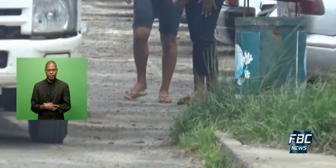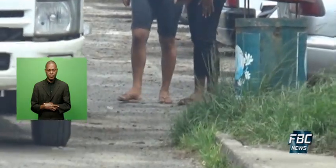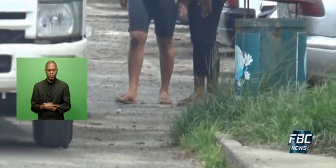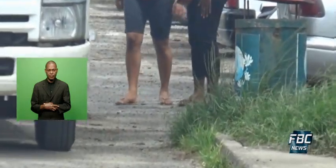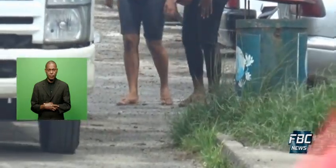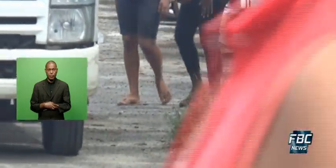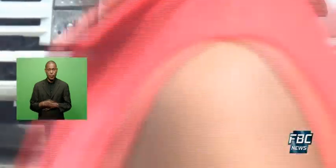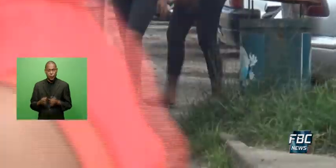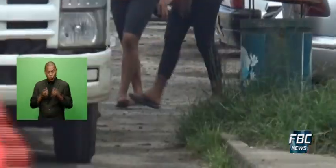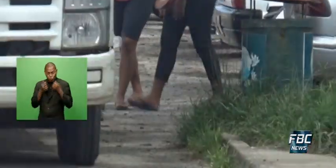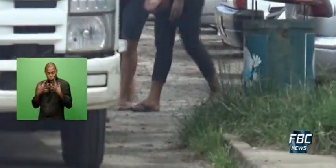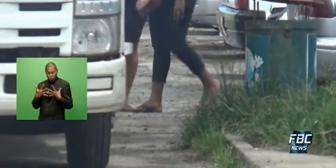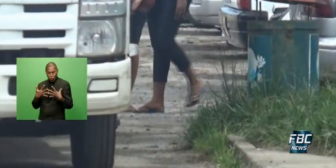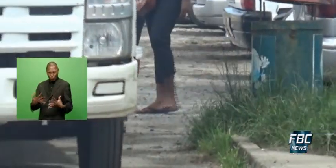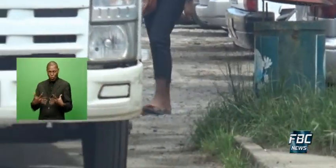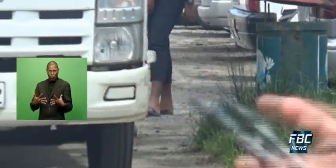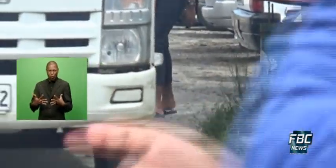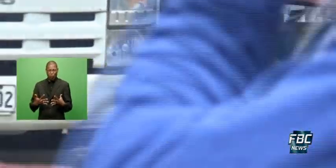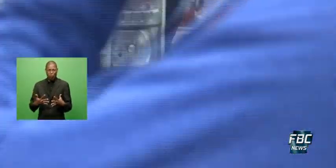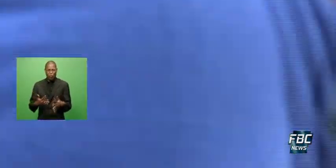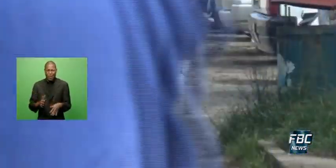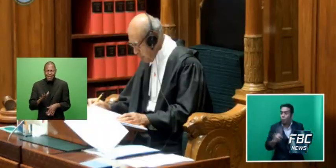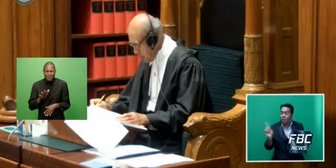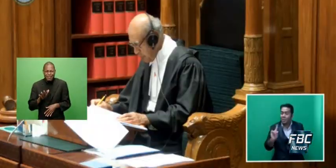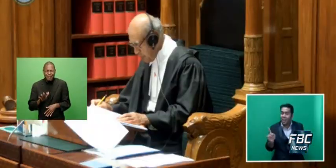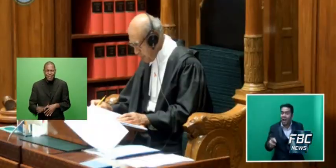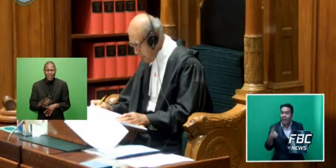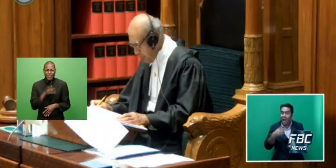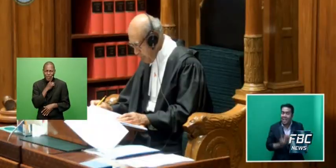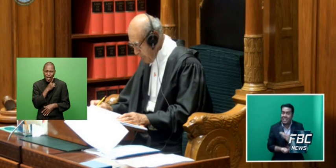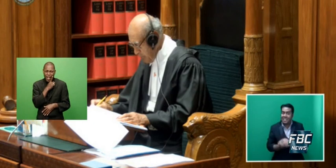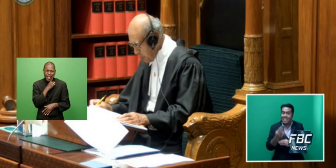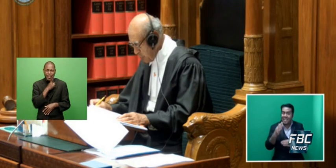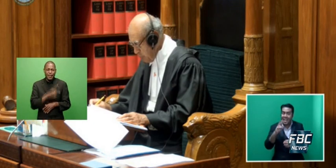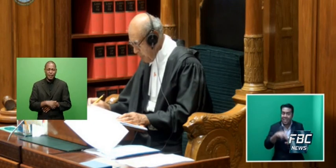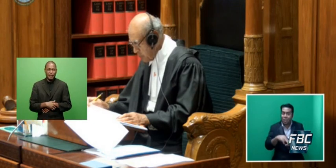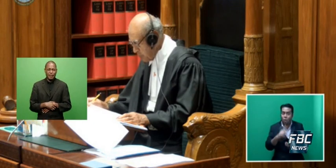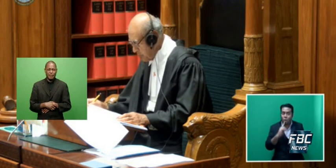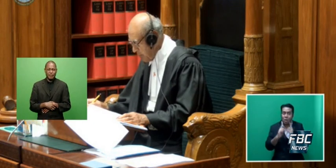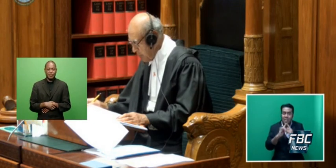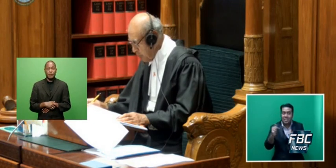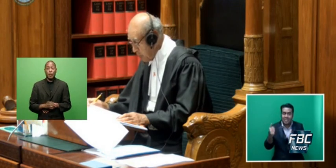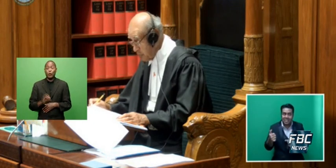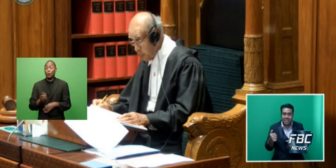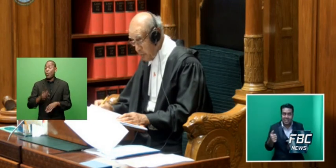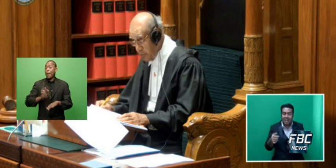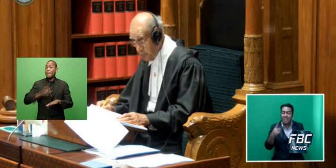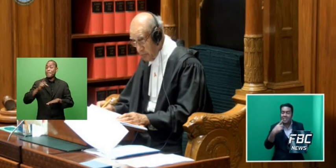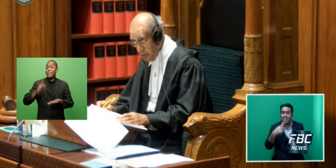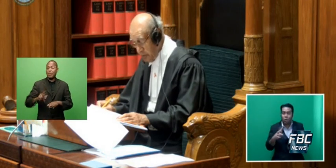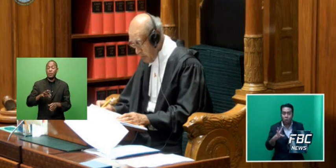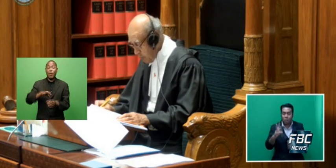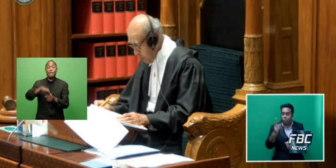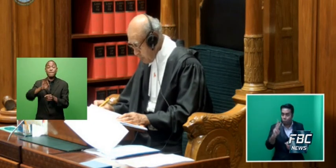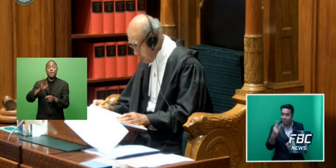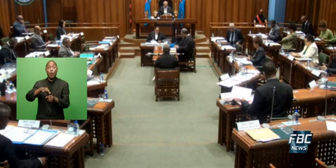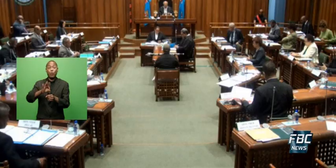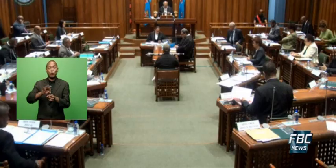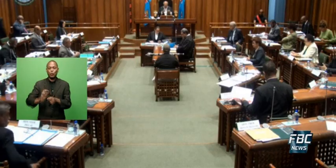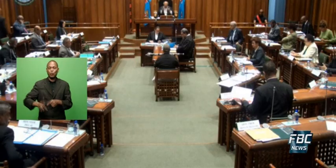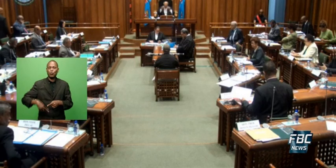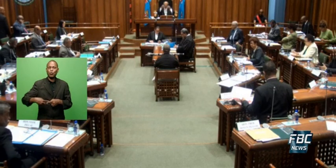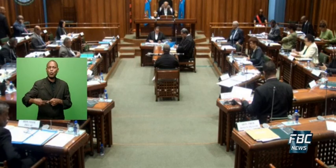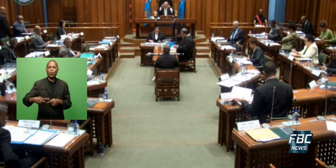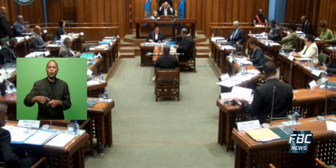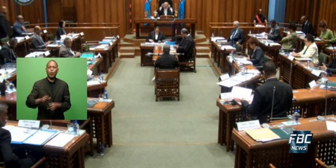semi-naked teenager on social media. Parliament this afternoon voted to ratify the optional protocol to the Convention